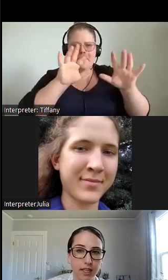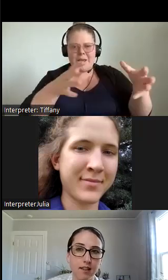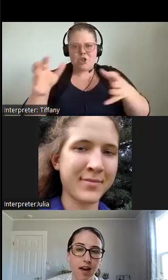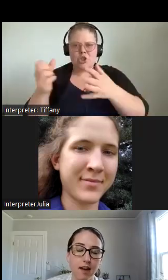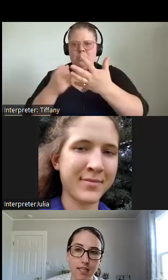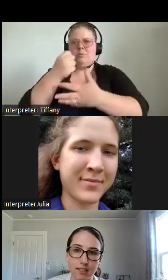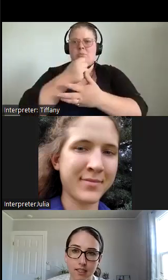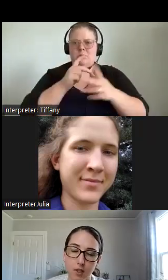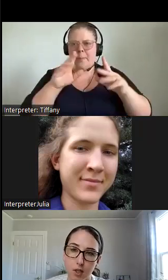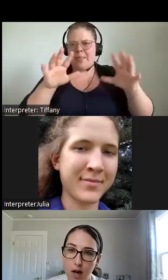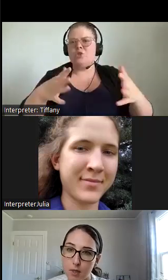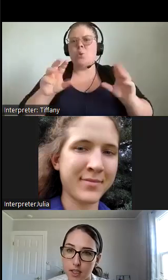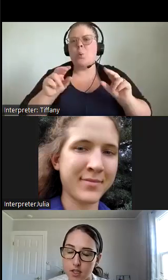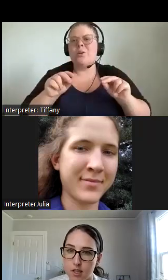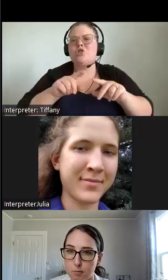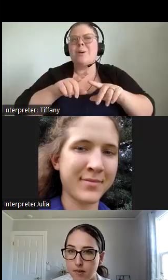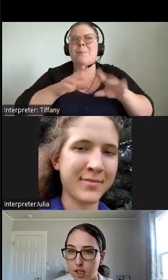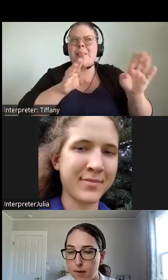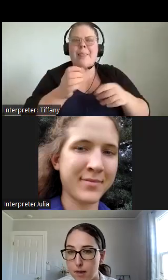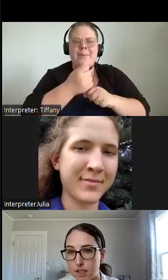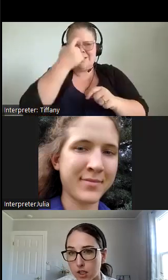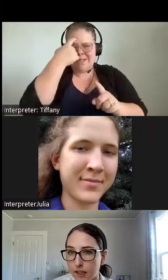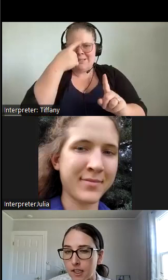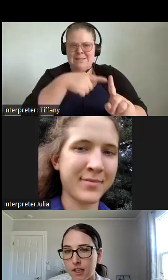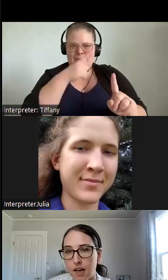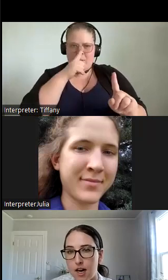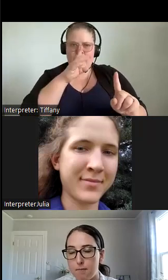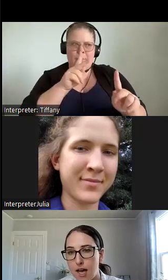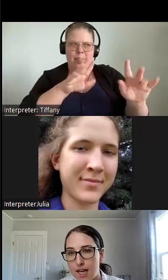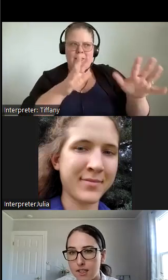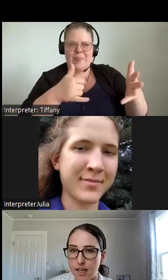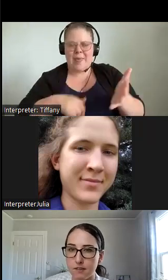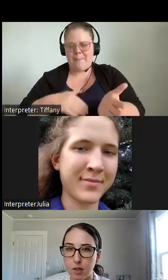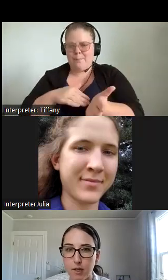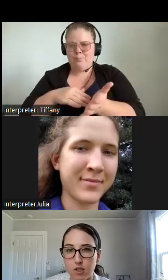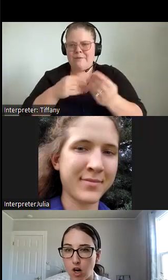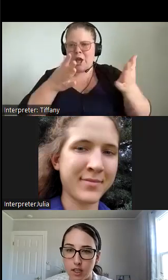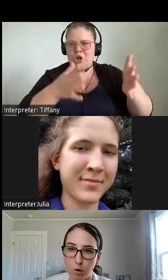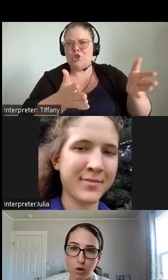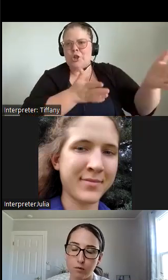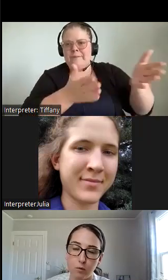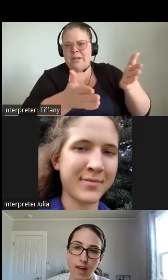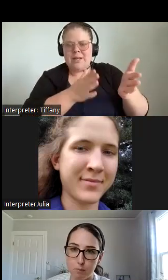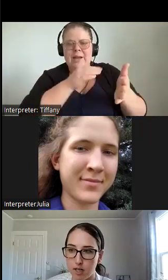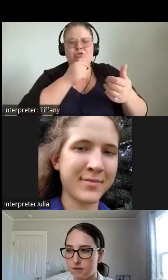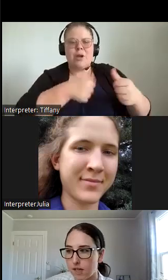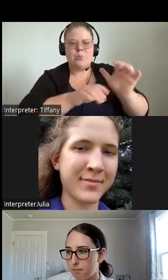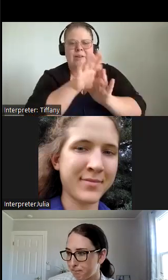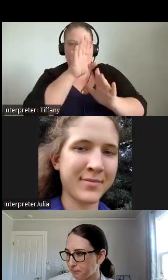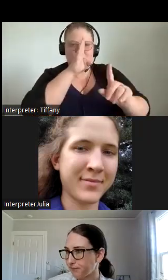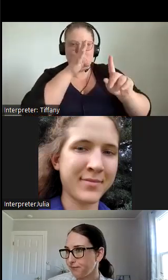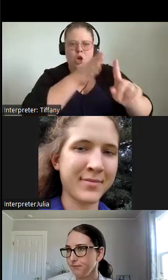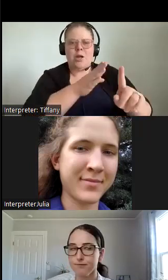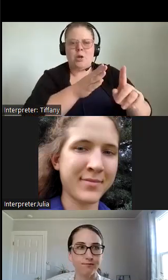really a plan that makes sense for the population that the provider may be serving, and developing a targeted goal for that period of